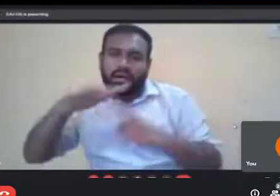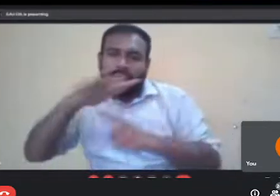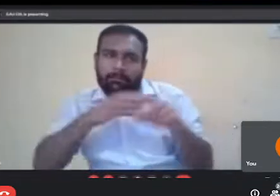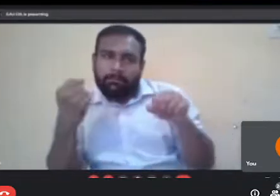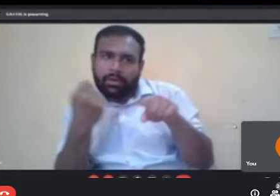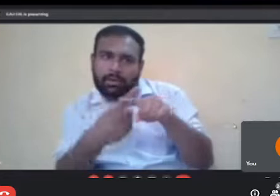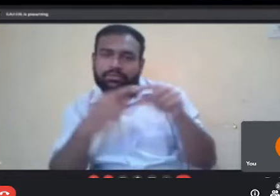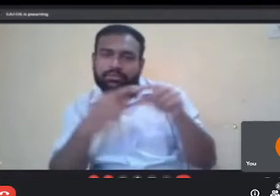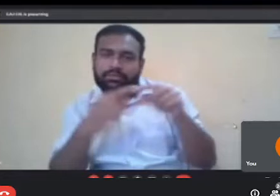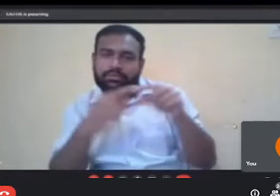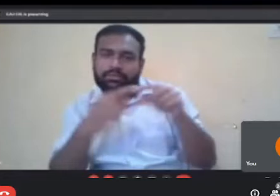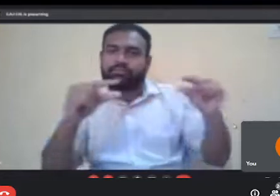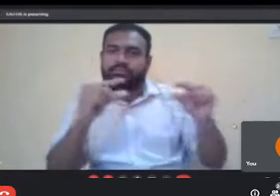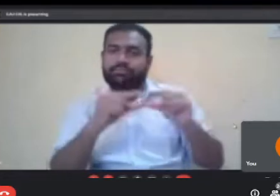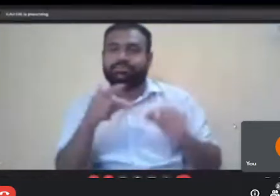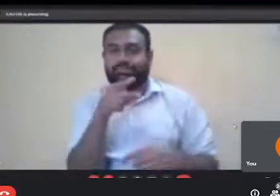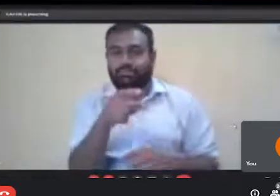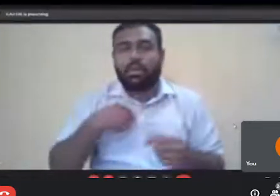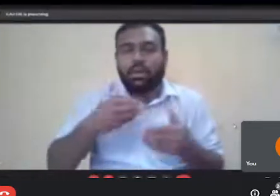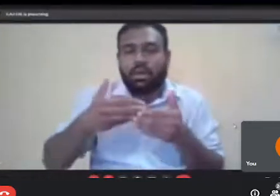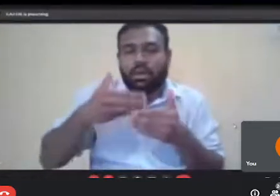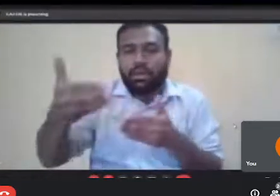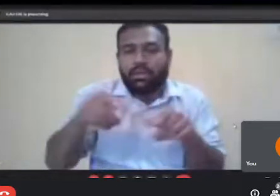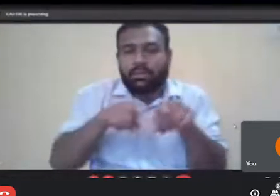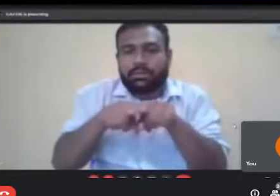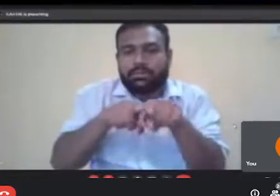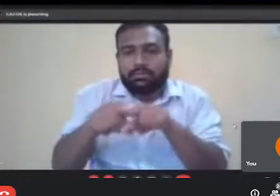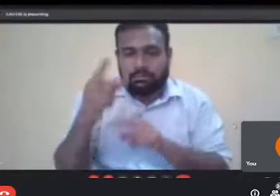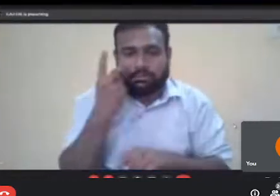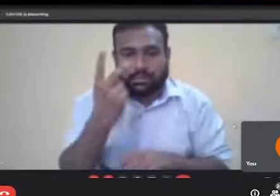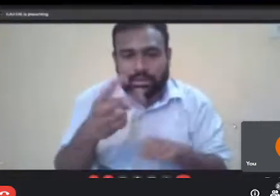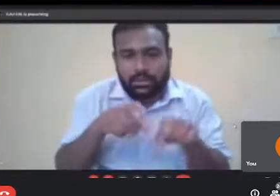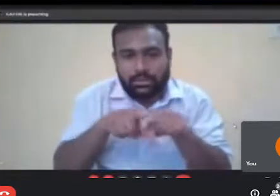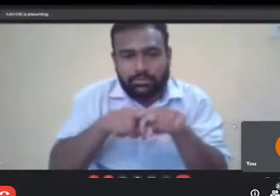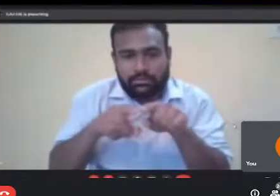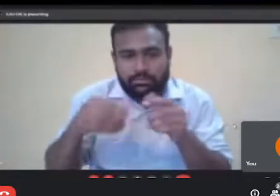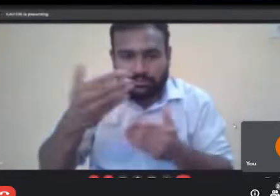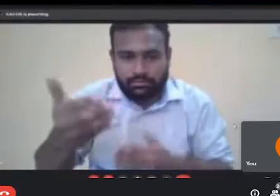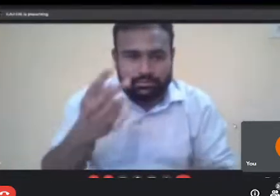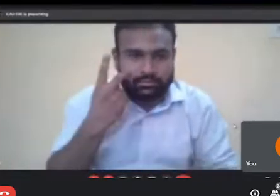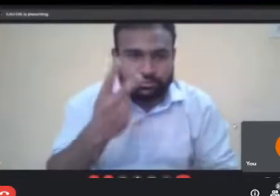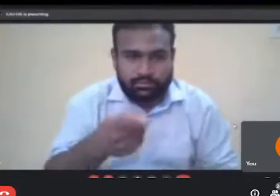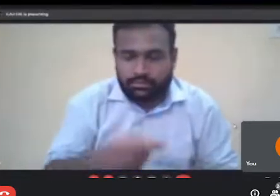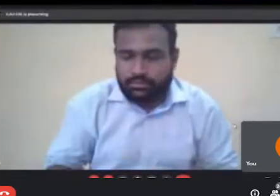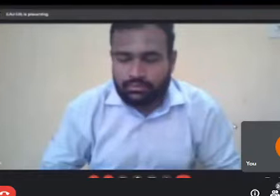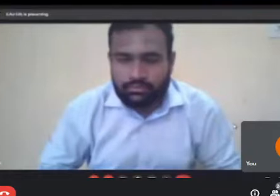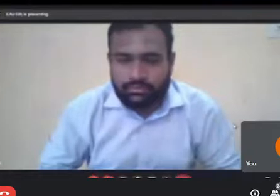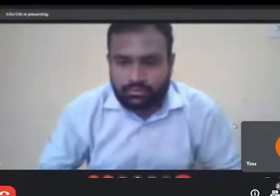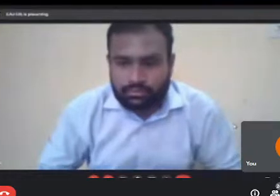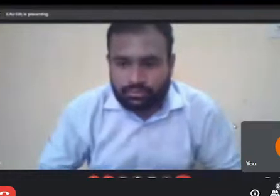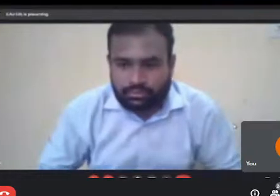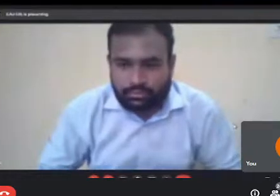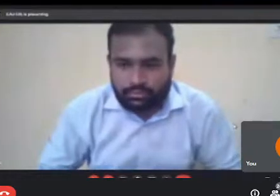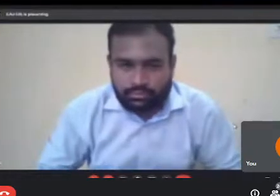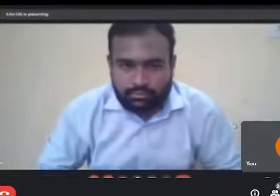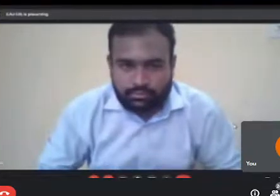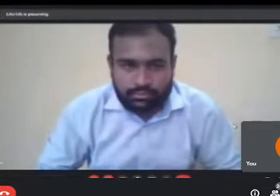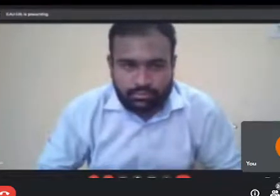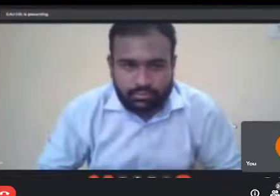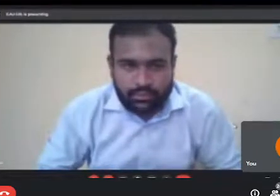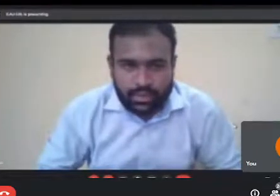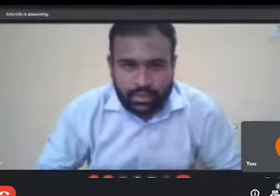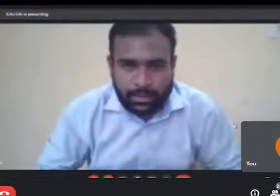it, whichever situation they are, we take that and we discuss that. Let's go on to the next slide and we see an